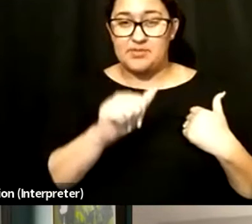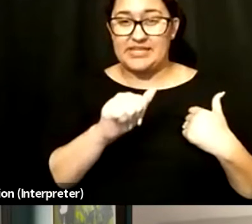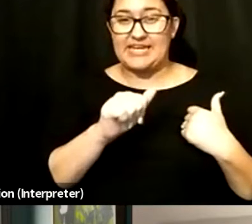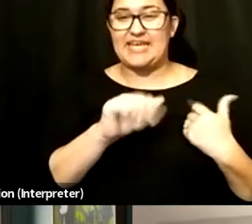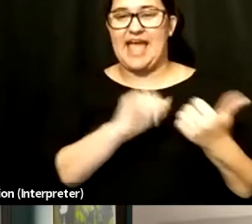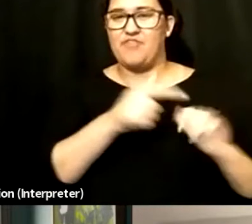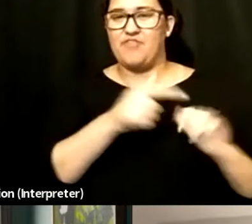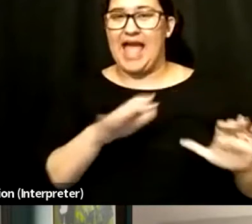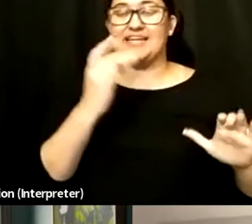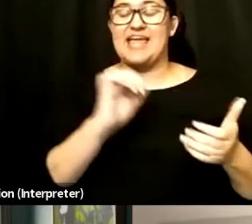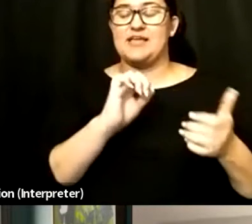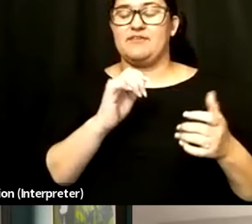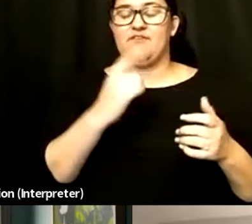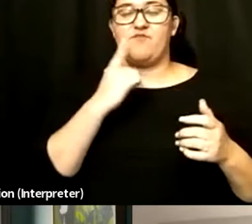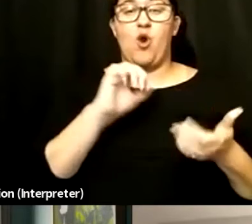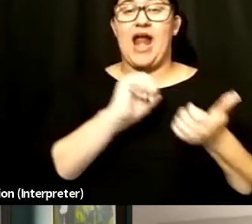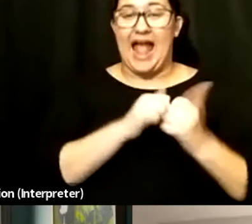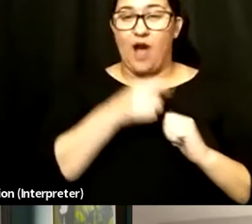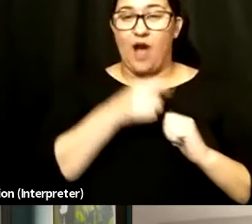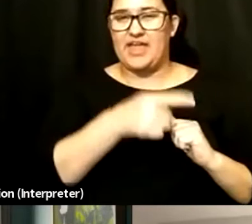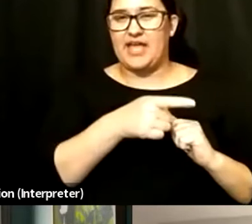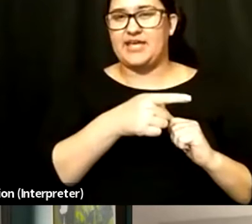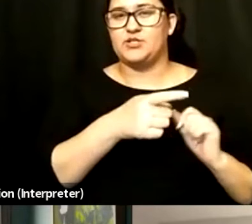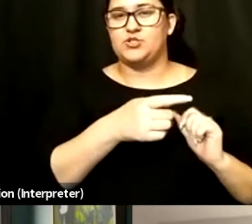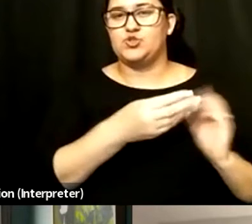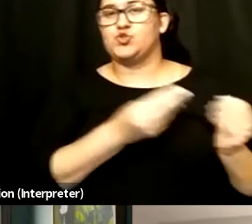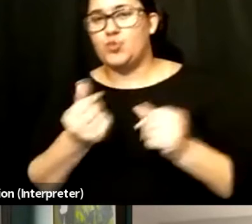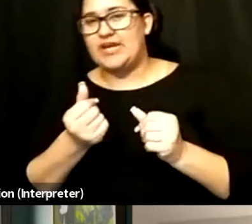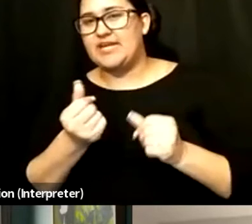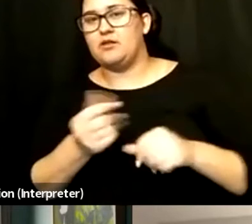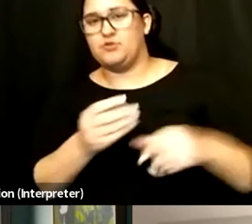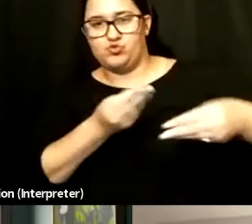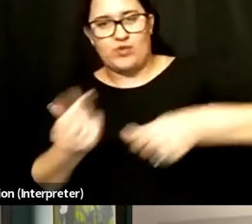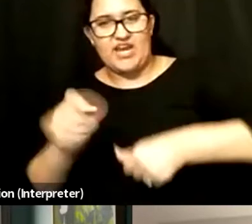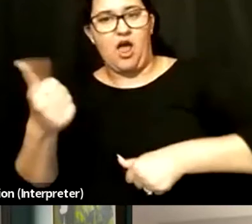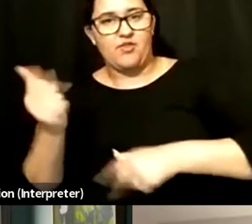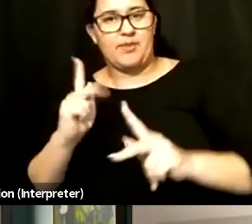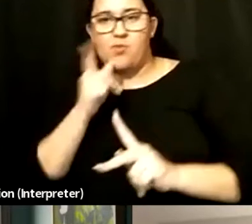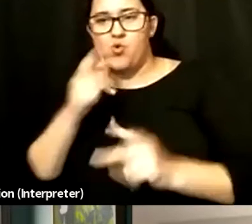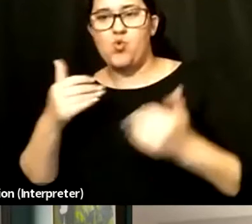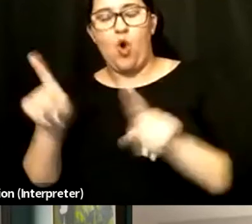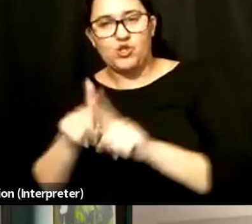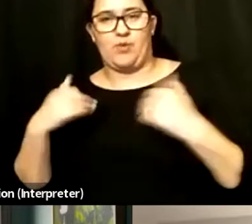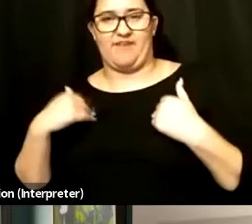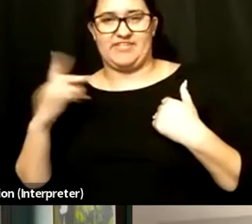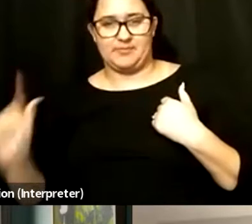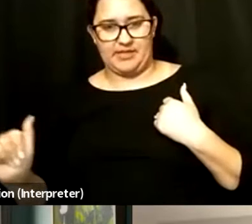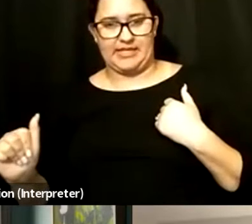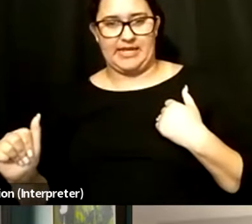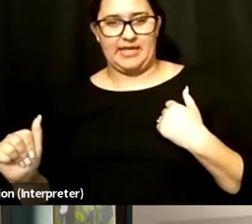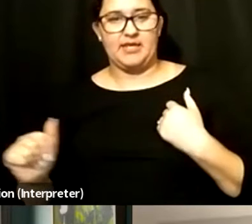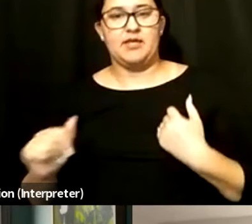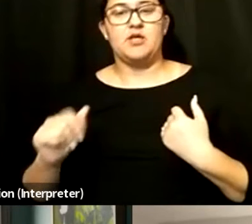disability that is detrimental to our community about who's real or who's faking, or based off of mobility aids and all these things. So I just want